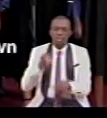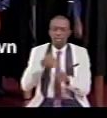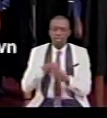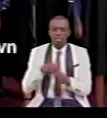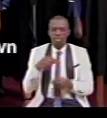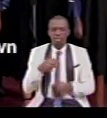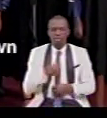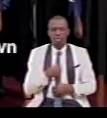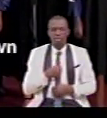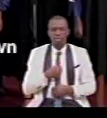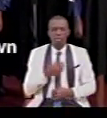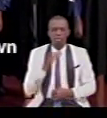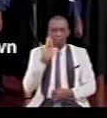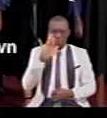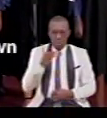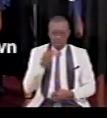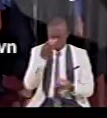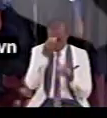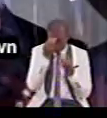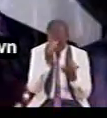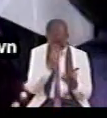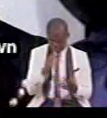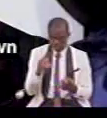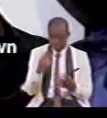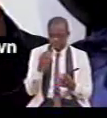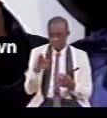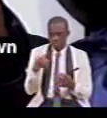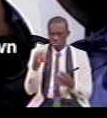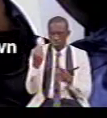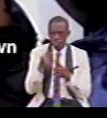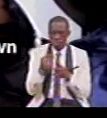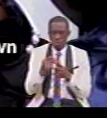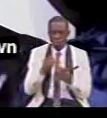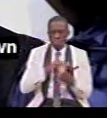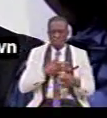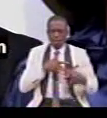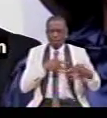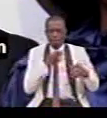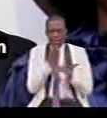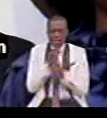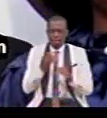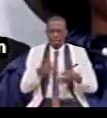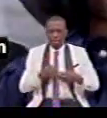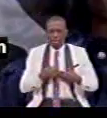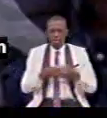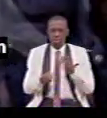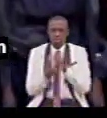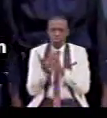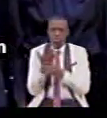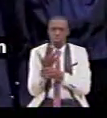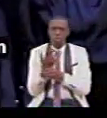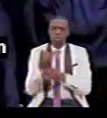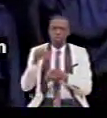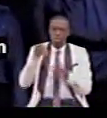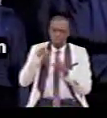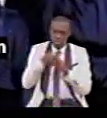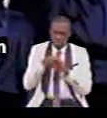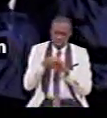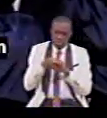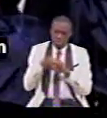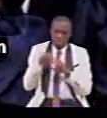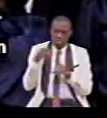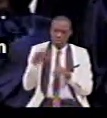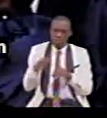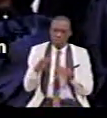by hearing out the word my faith has grown the seed of healing words is